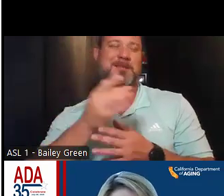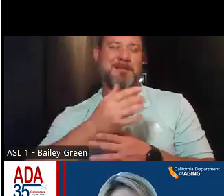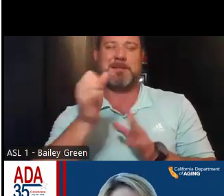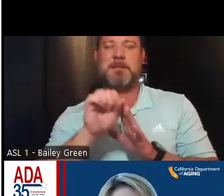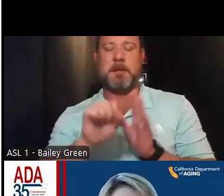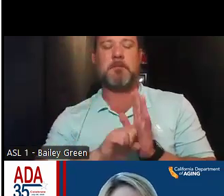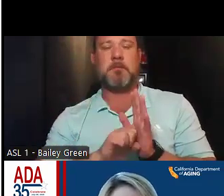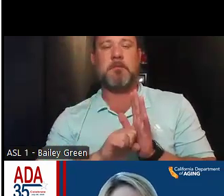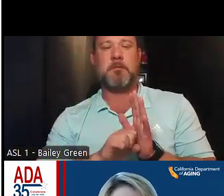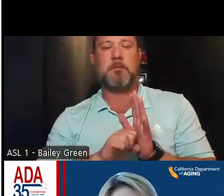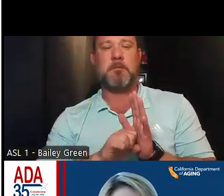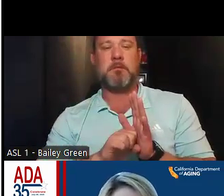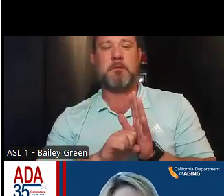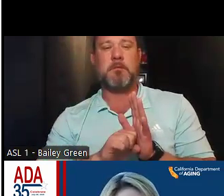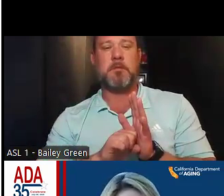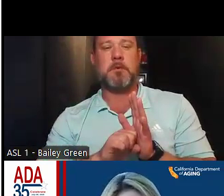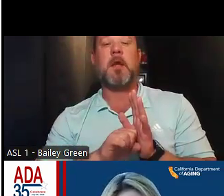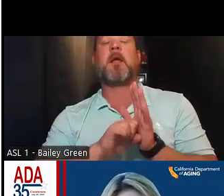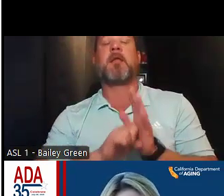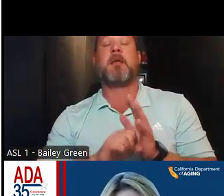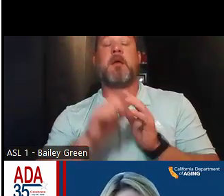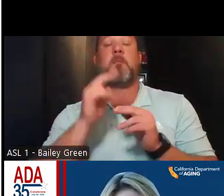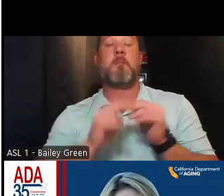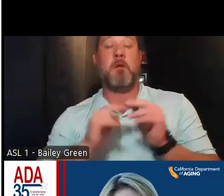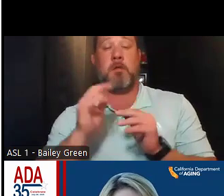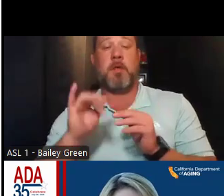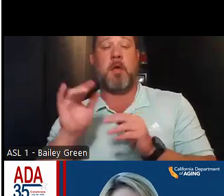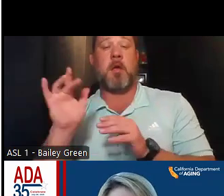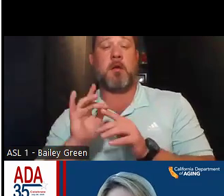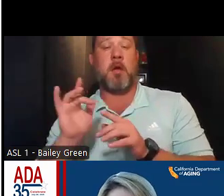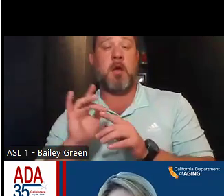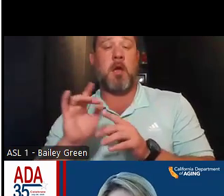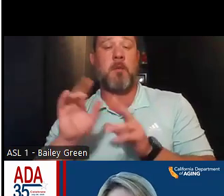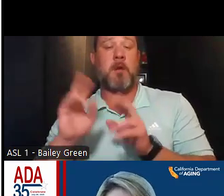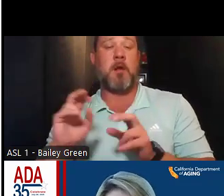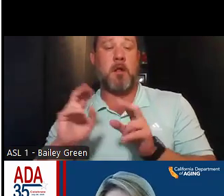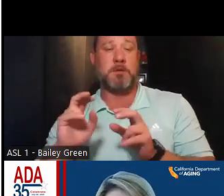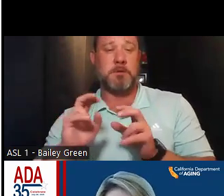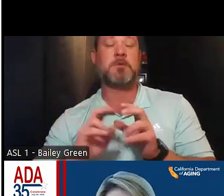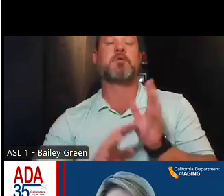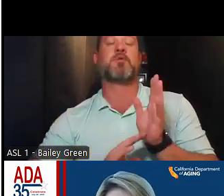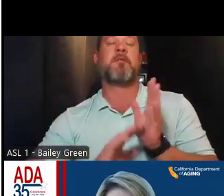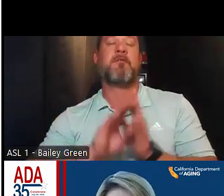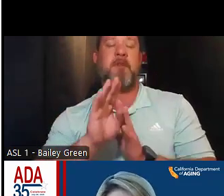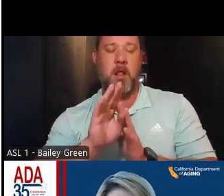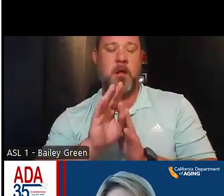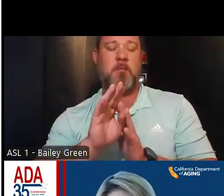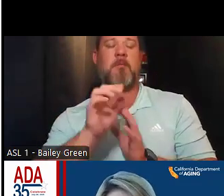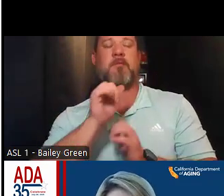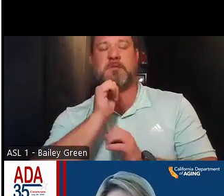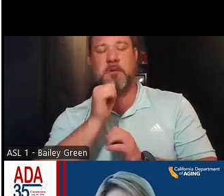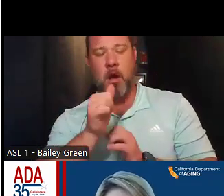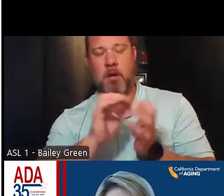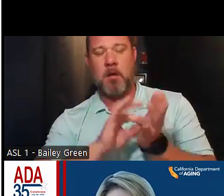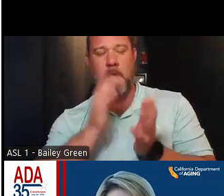California. And then build on the Medi-Cal gap analysis to develop our own gap analysis of these